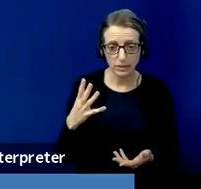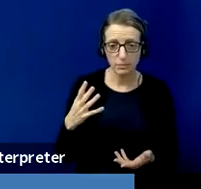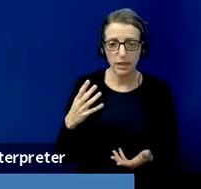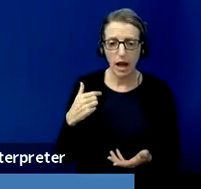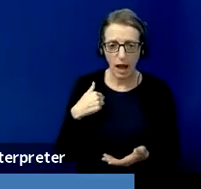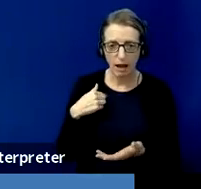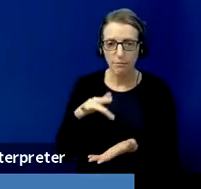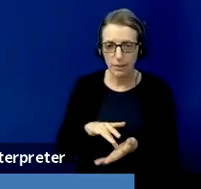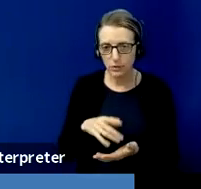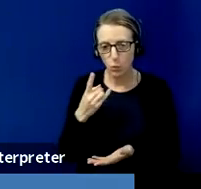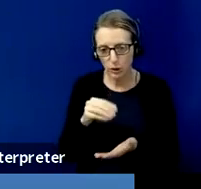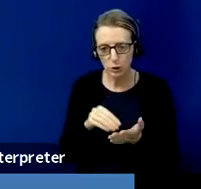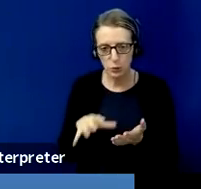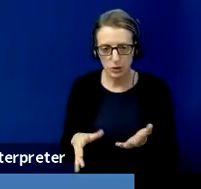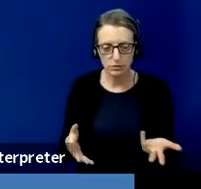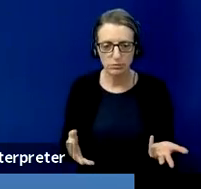one student.